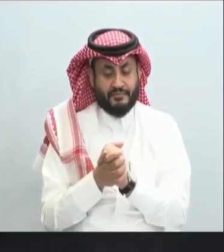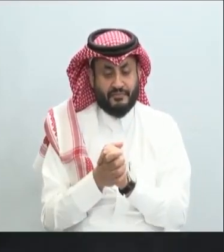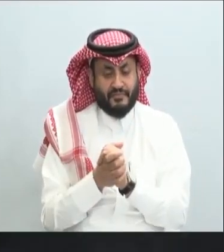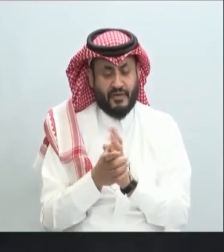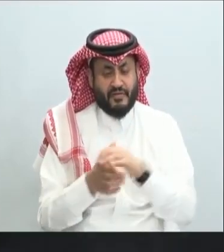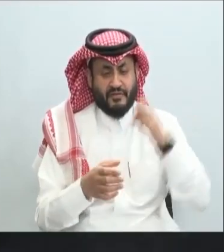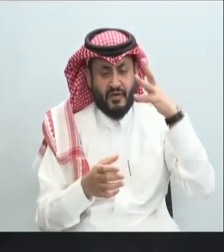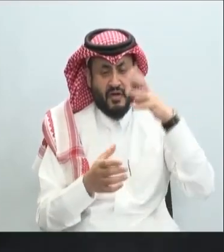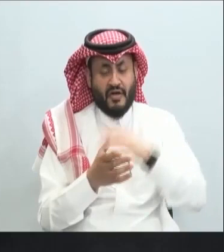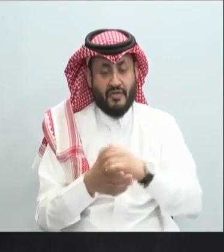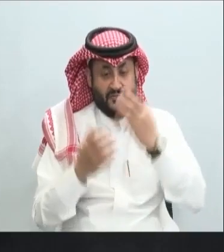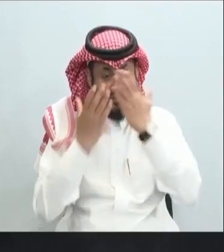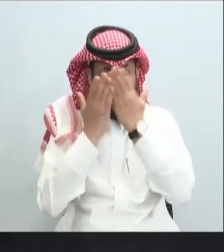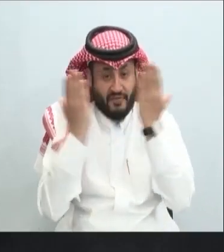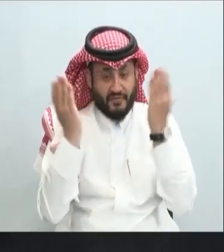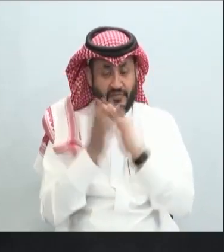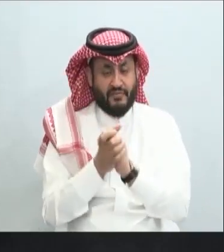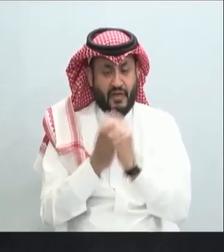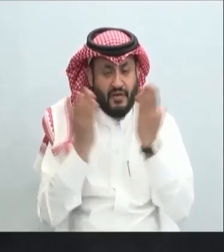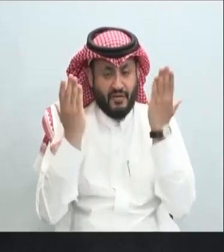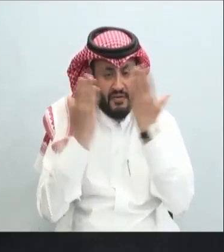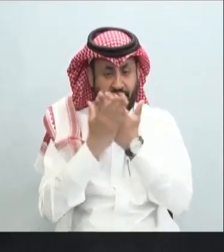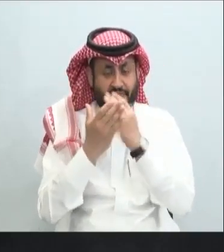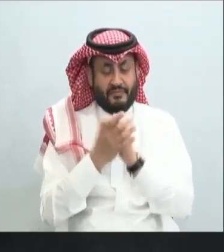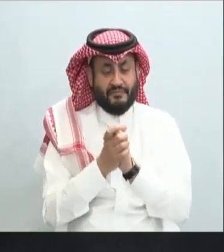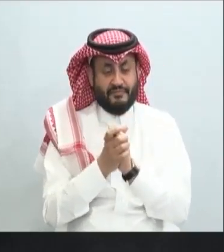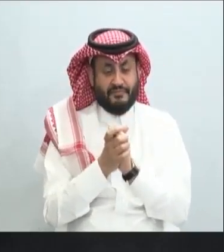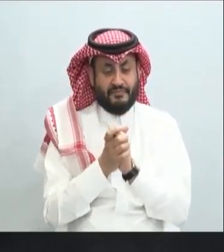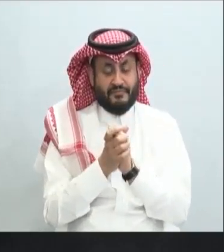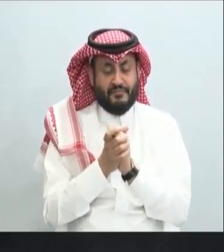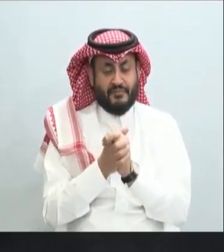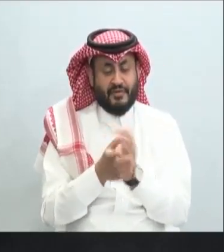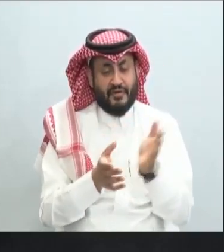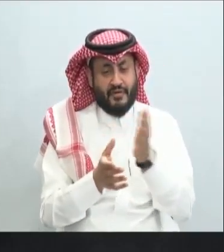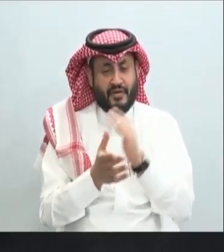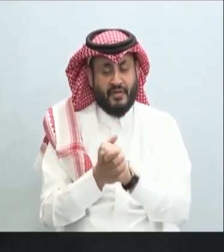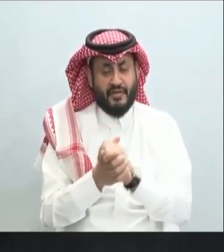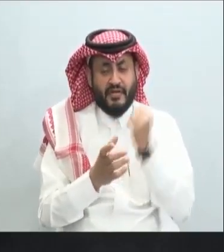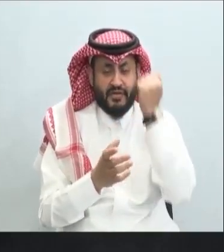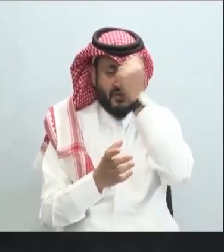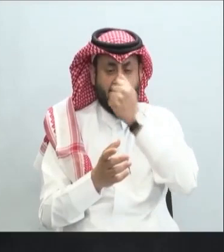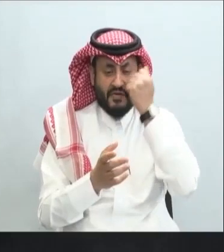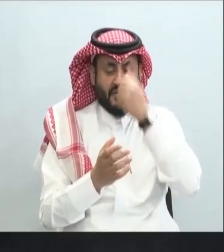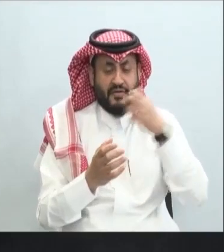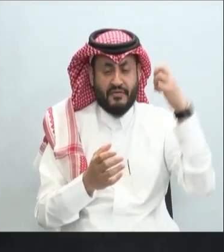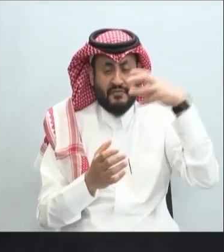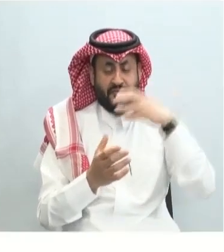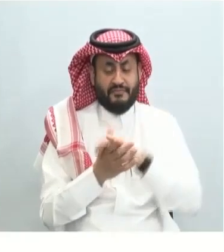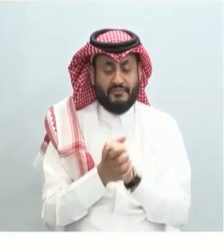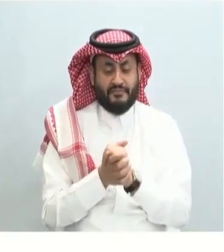the sun is showing its face, or how the sun is hiding its face, or how the sun